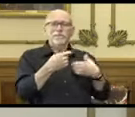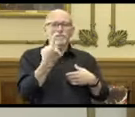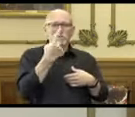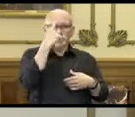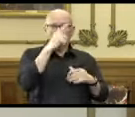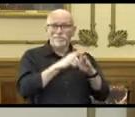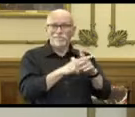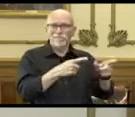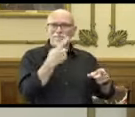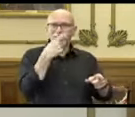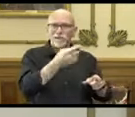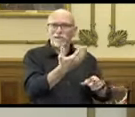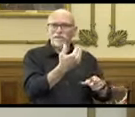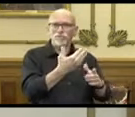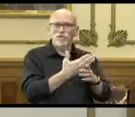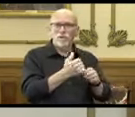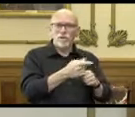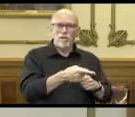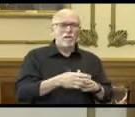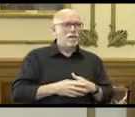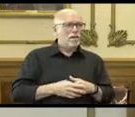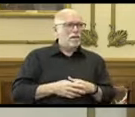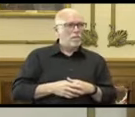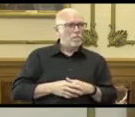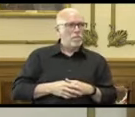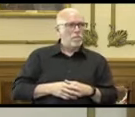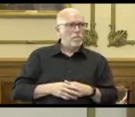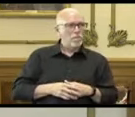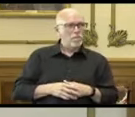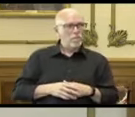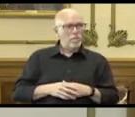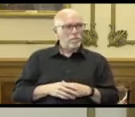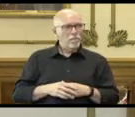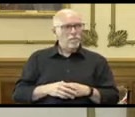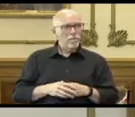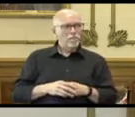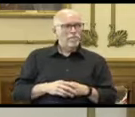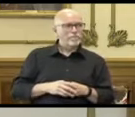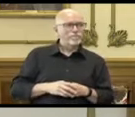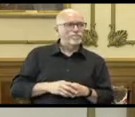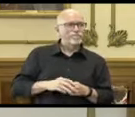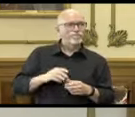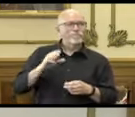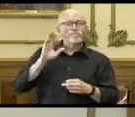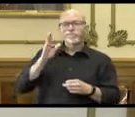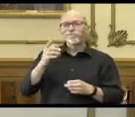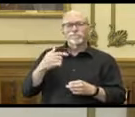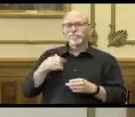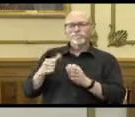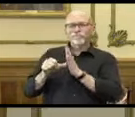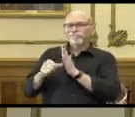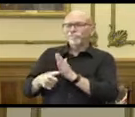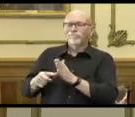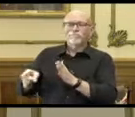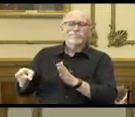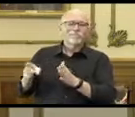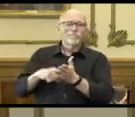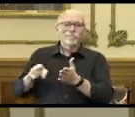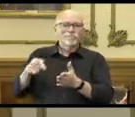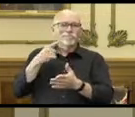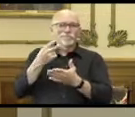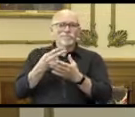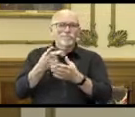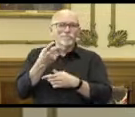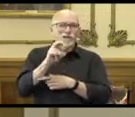came to mind. You want to share that? Yeah, I would just like to reiterate and emphasize both